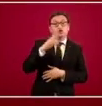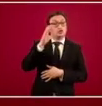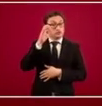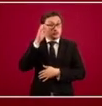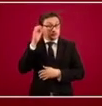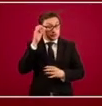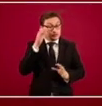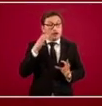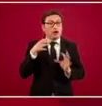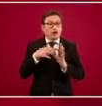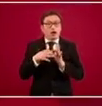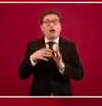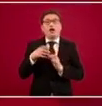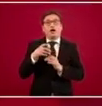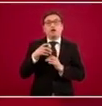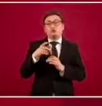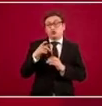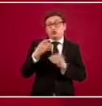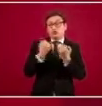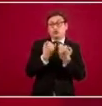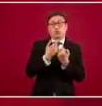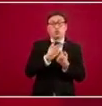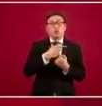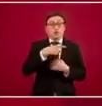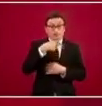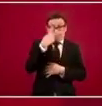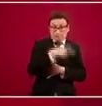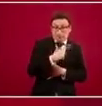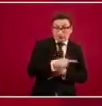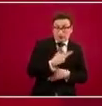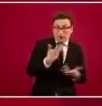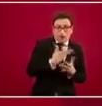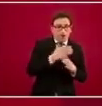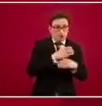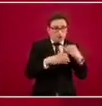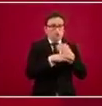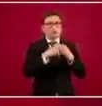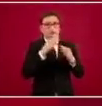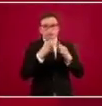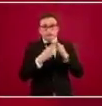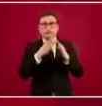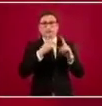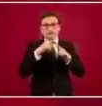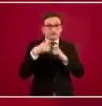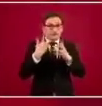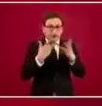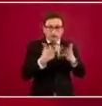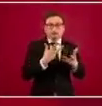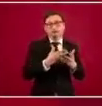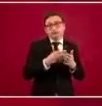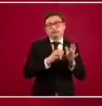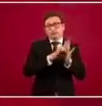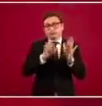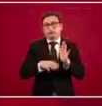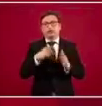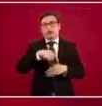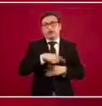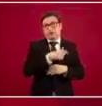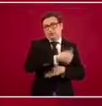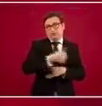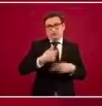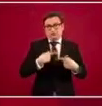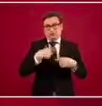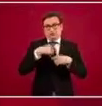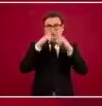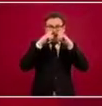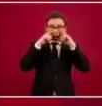that Mexico and China are the major producers of some health-related supplies, specifically